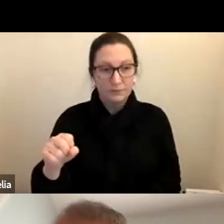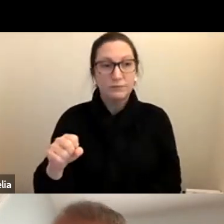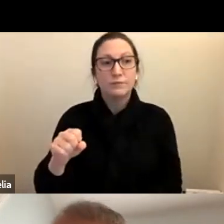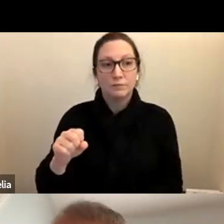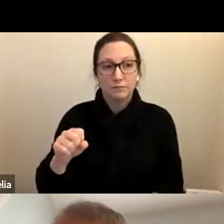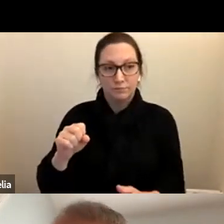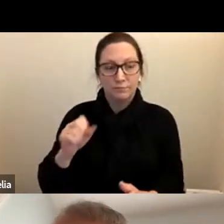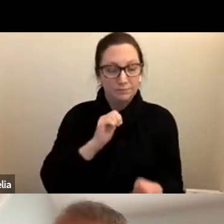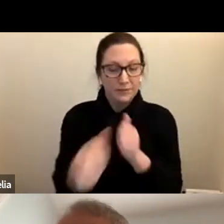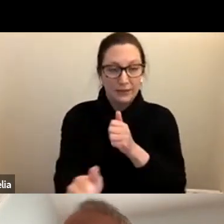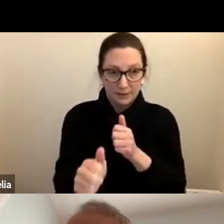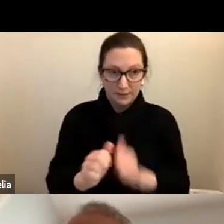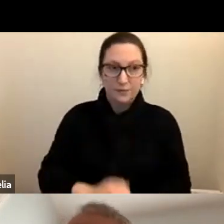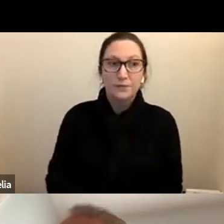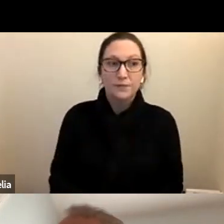it.